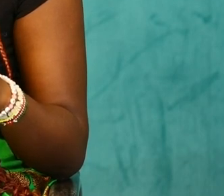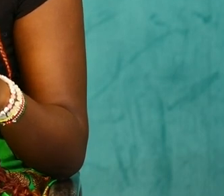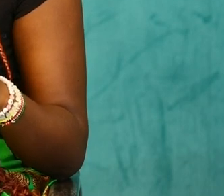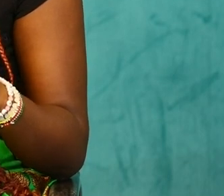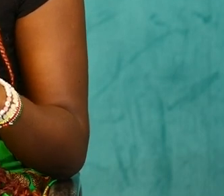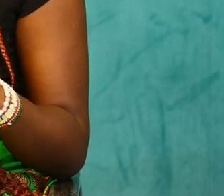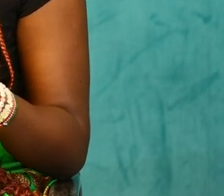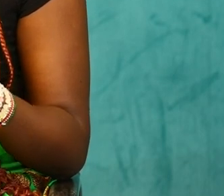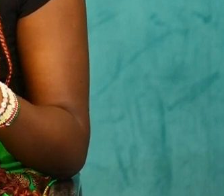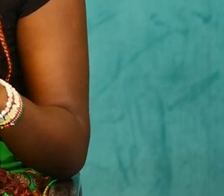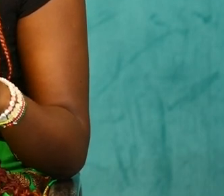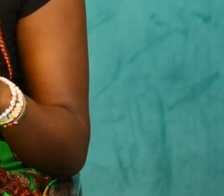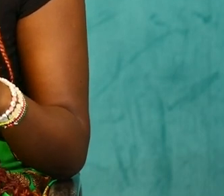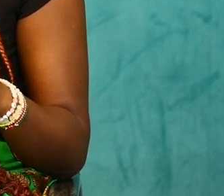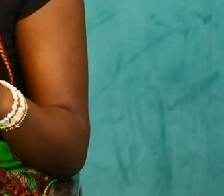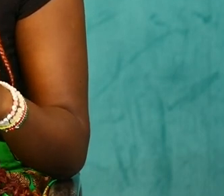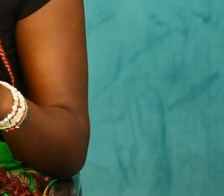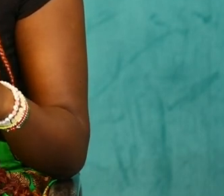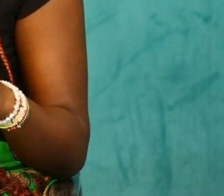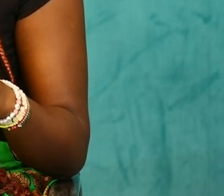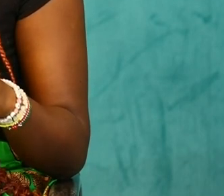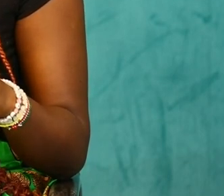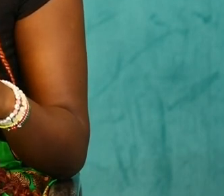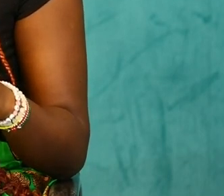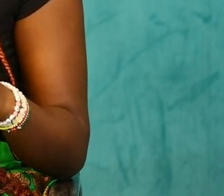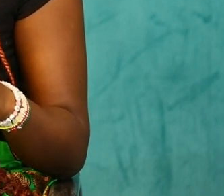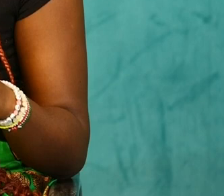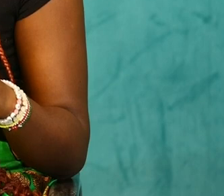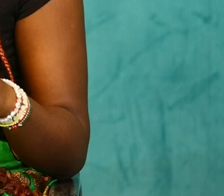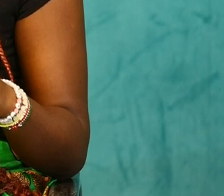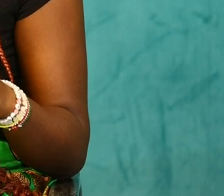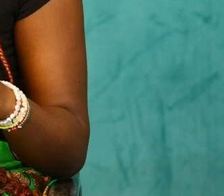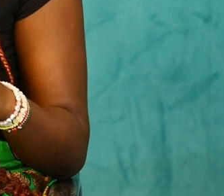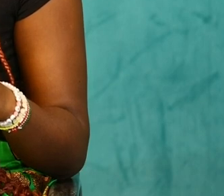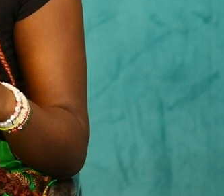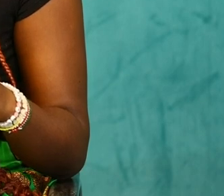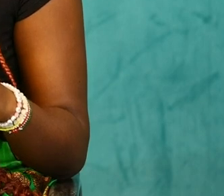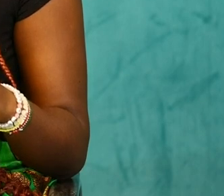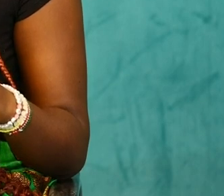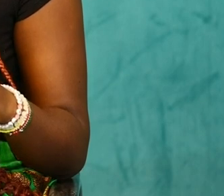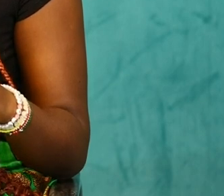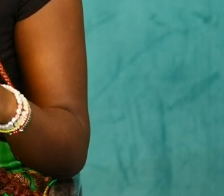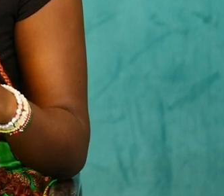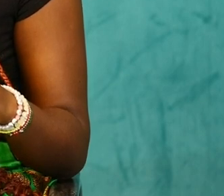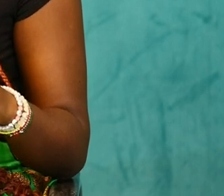21, and it says, "Now to him who is able to do